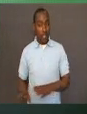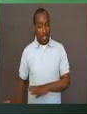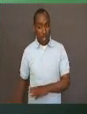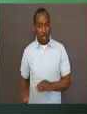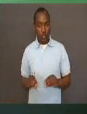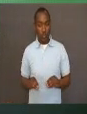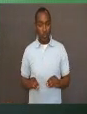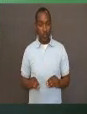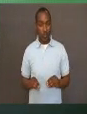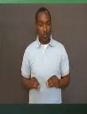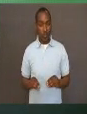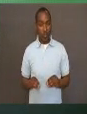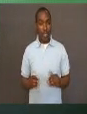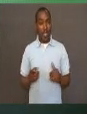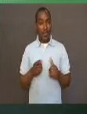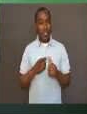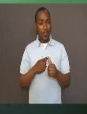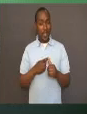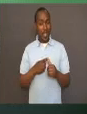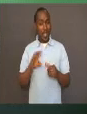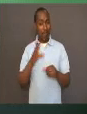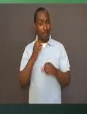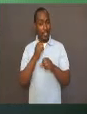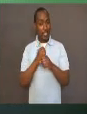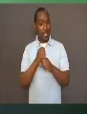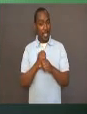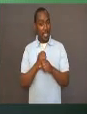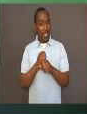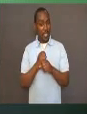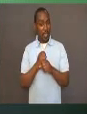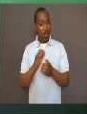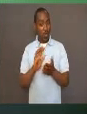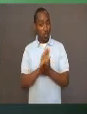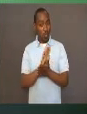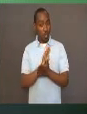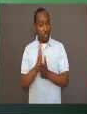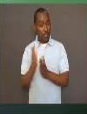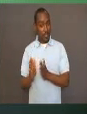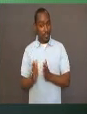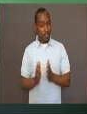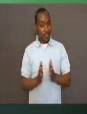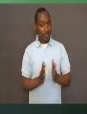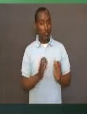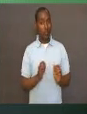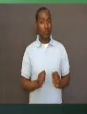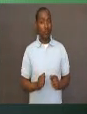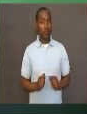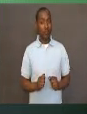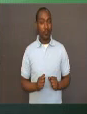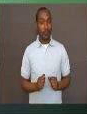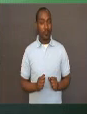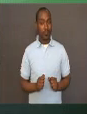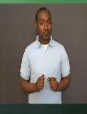Students, for our first activity, please take out a sheet of notebook